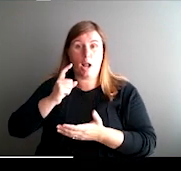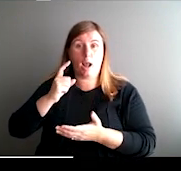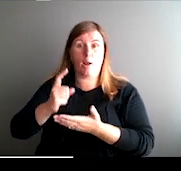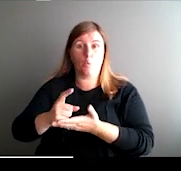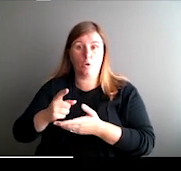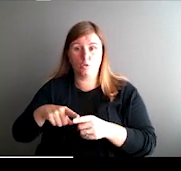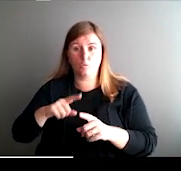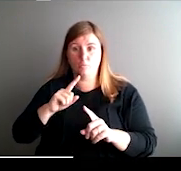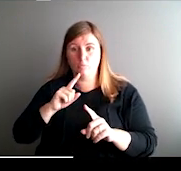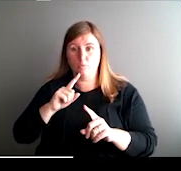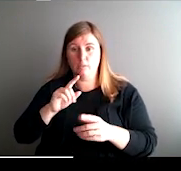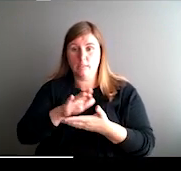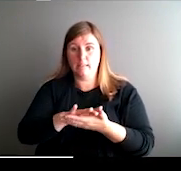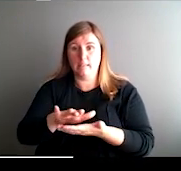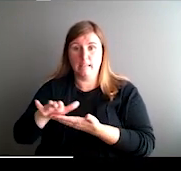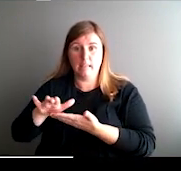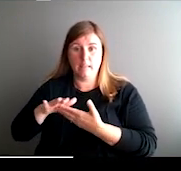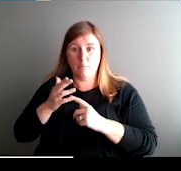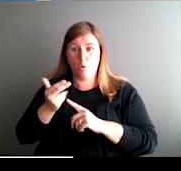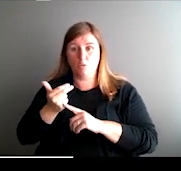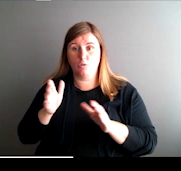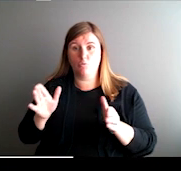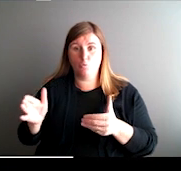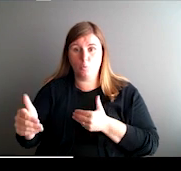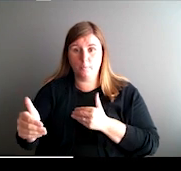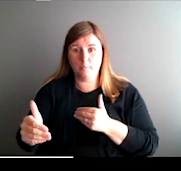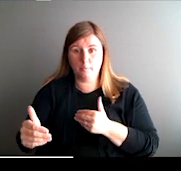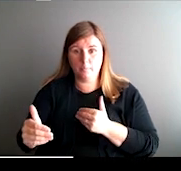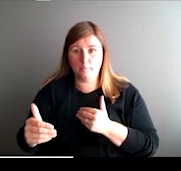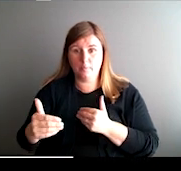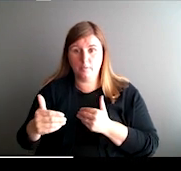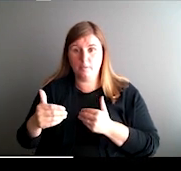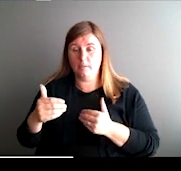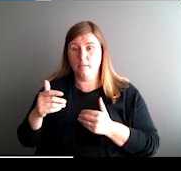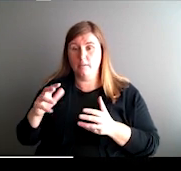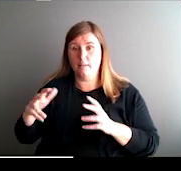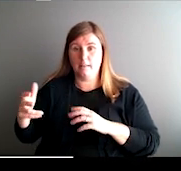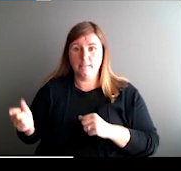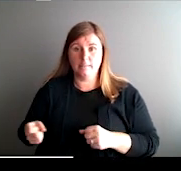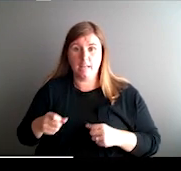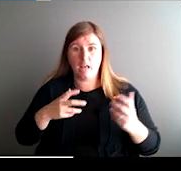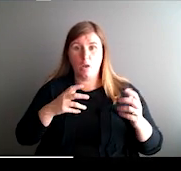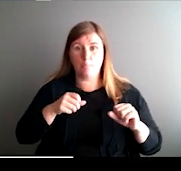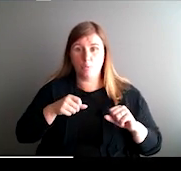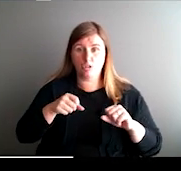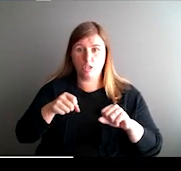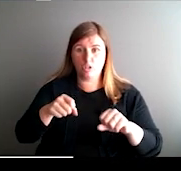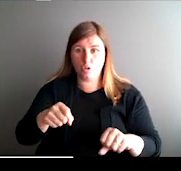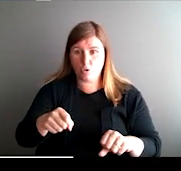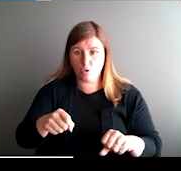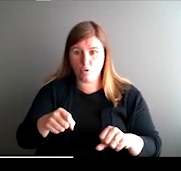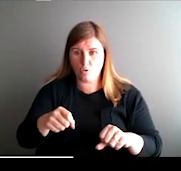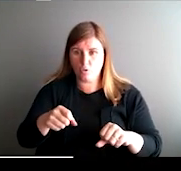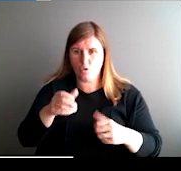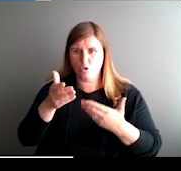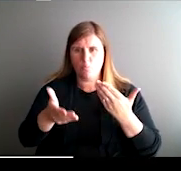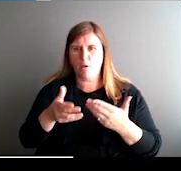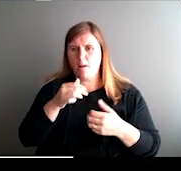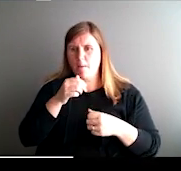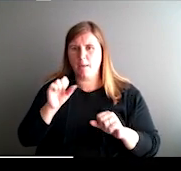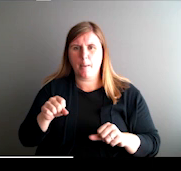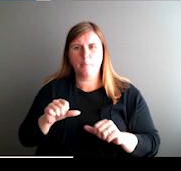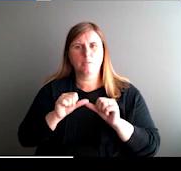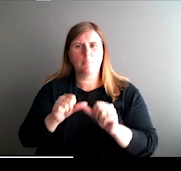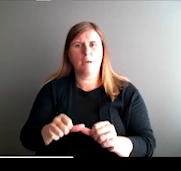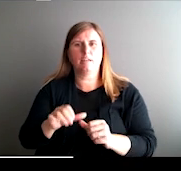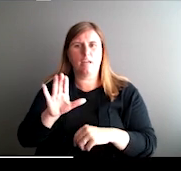to clean up a hotel room and get the linens out and push the cart down the hall, you might not be able to